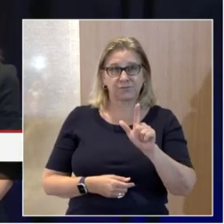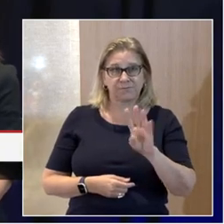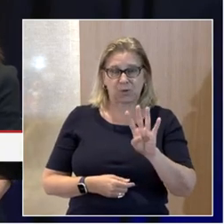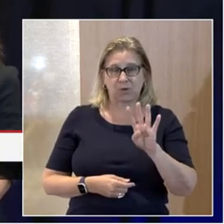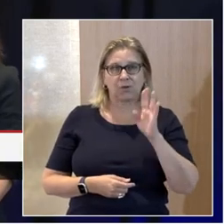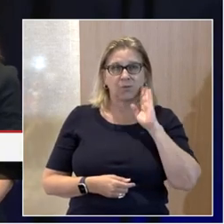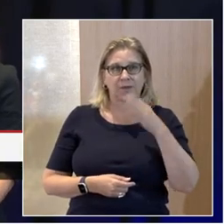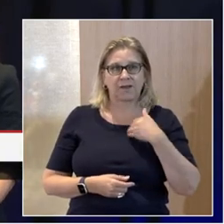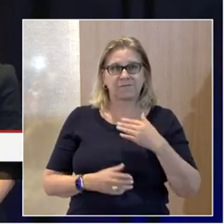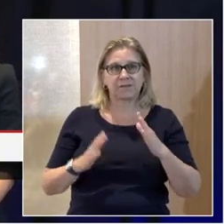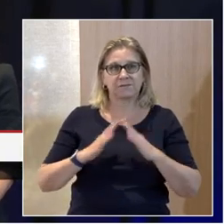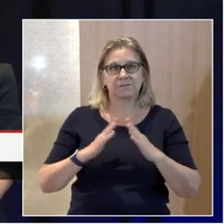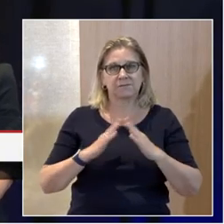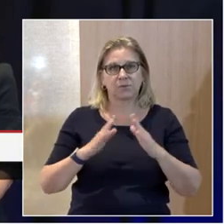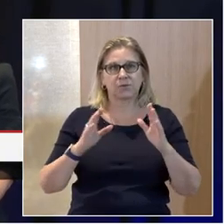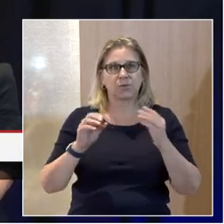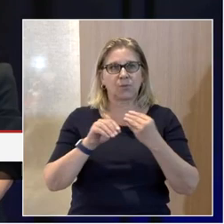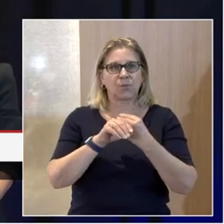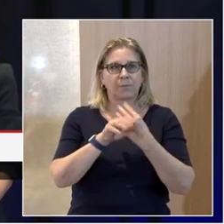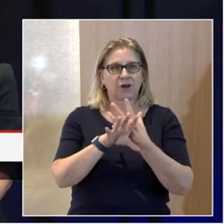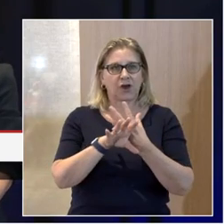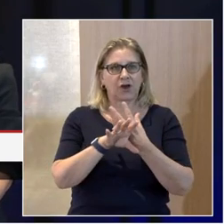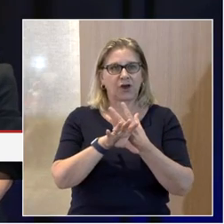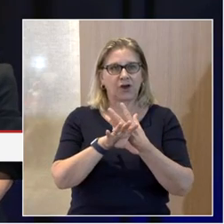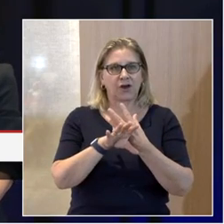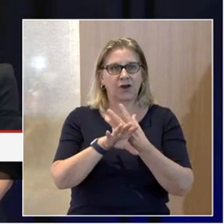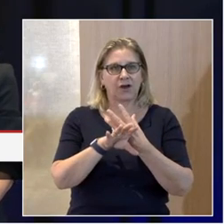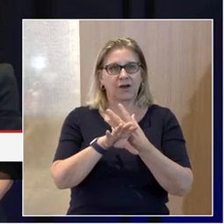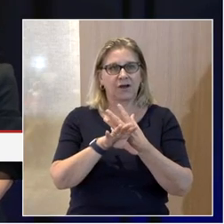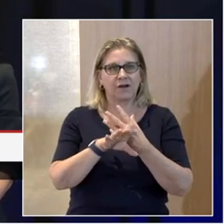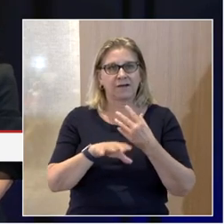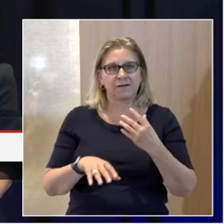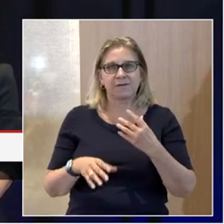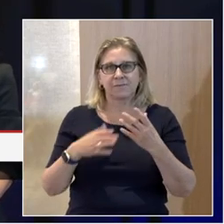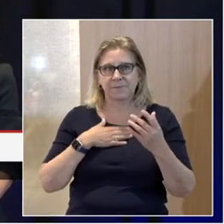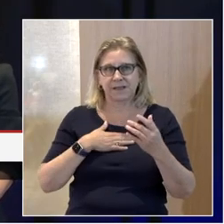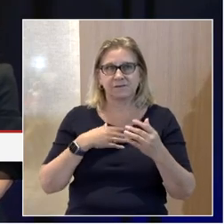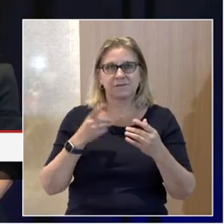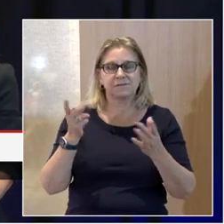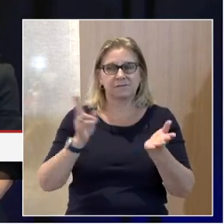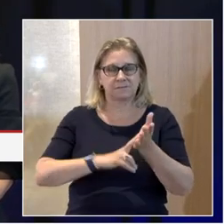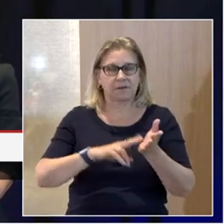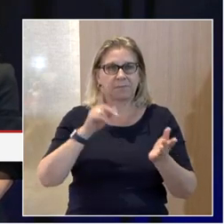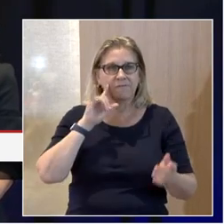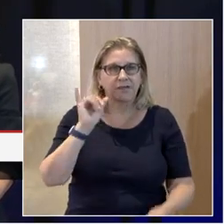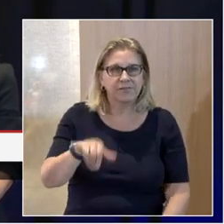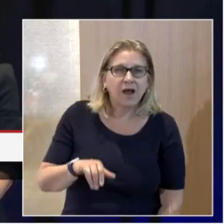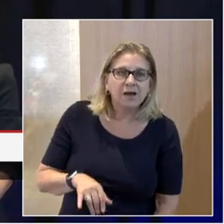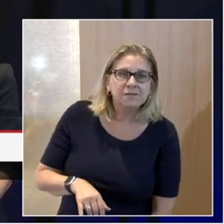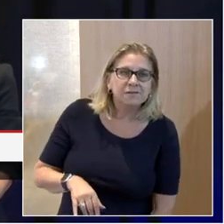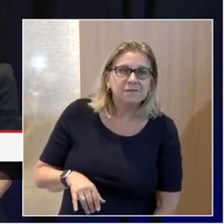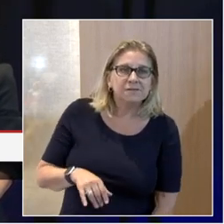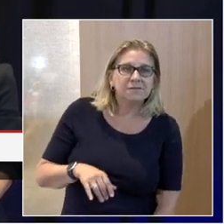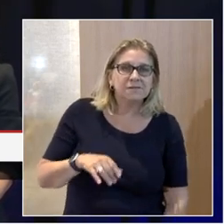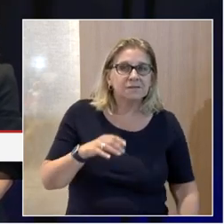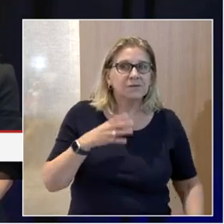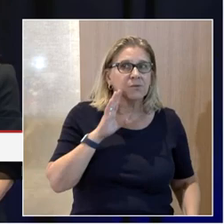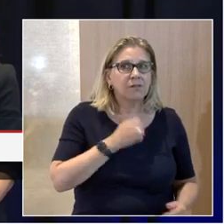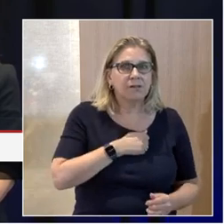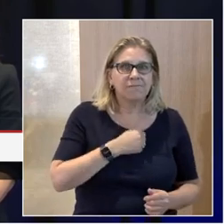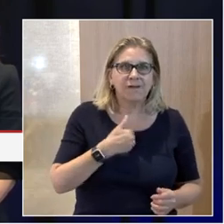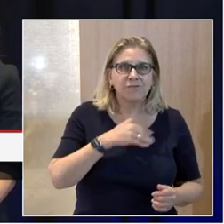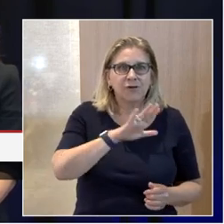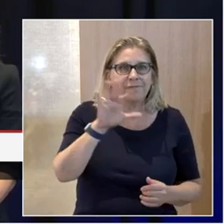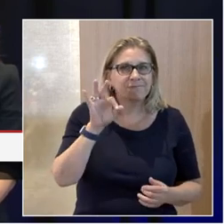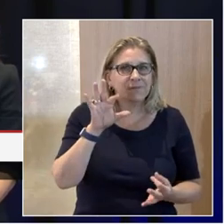with Ed Glazier. Please feel free to sign up for that. We'd love to have your feedback and input on that webinar. And then in an ongoing way, please continue to